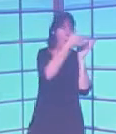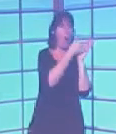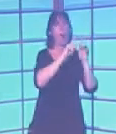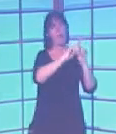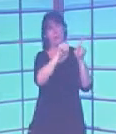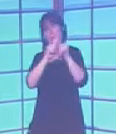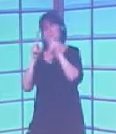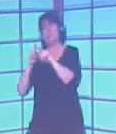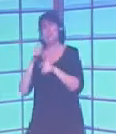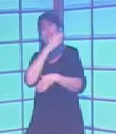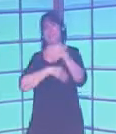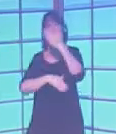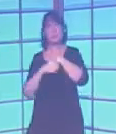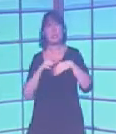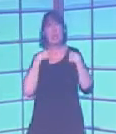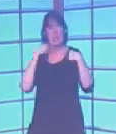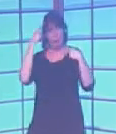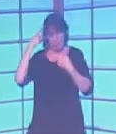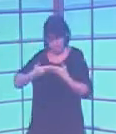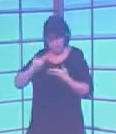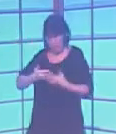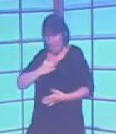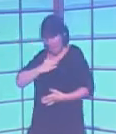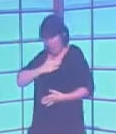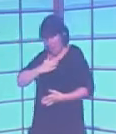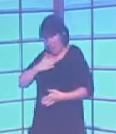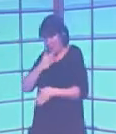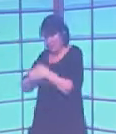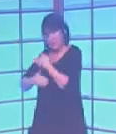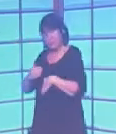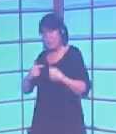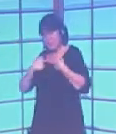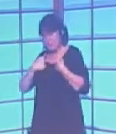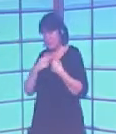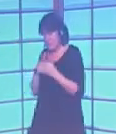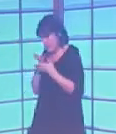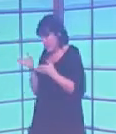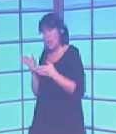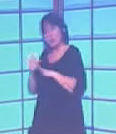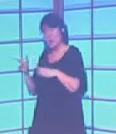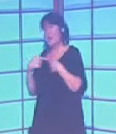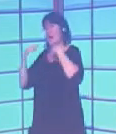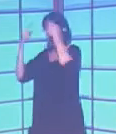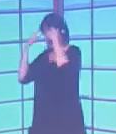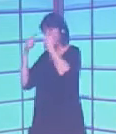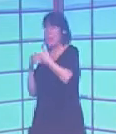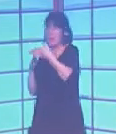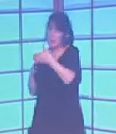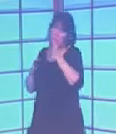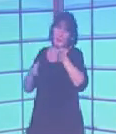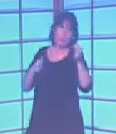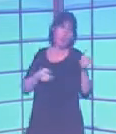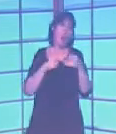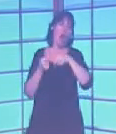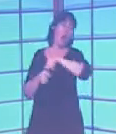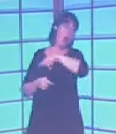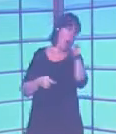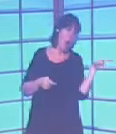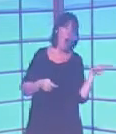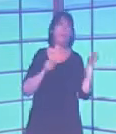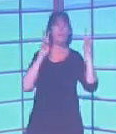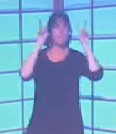own disabilities, but we have to think about our peers, our colleagues, our friends, our fellow fans, our